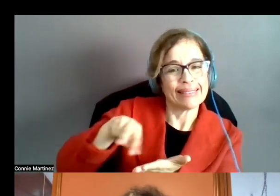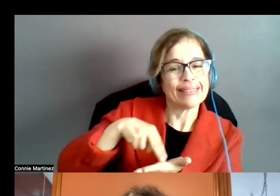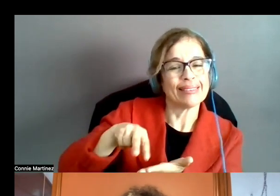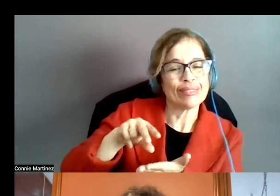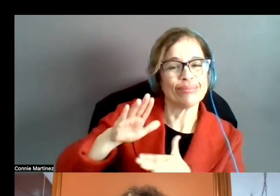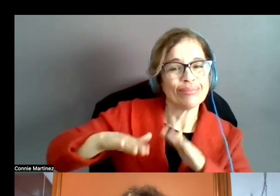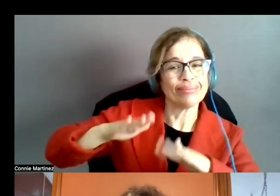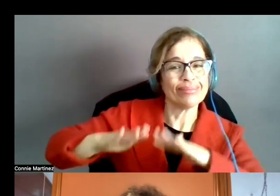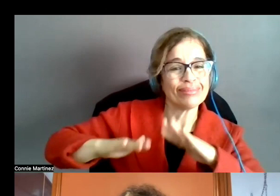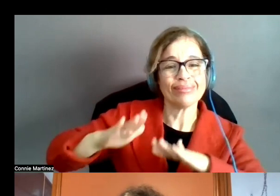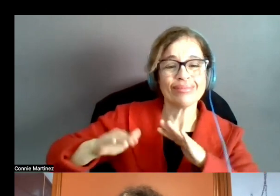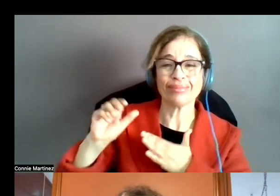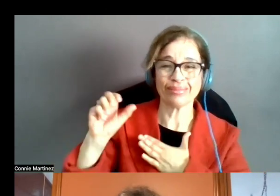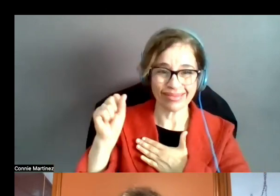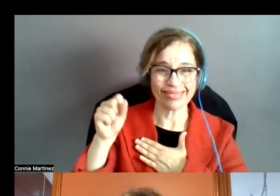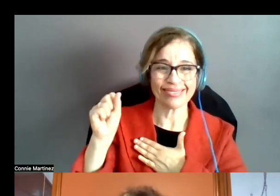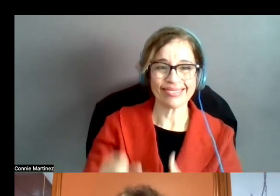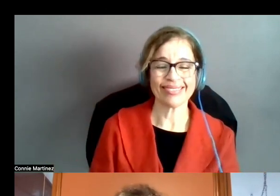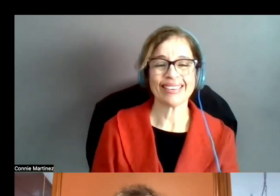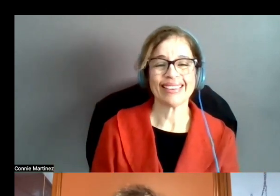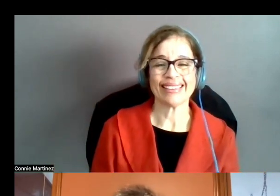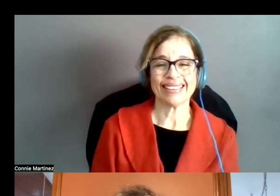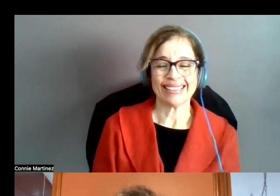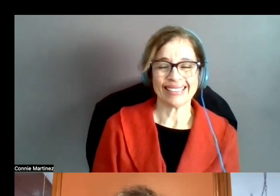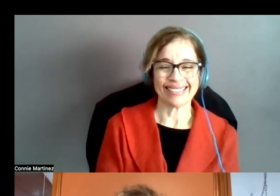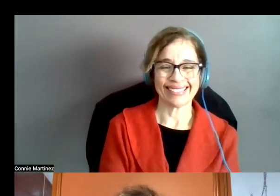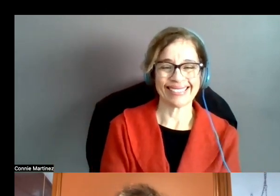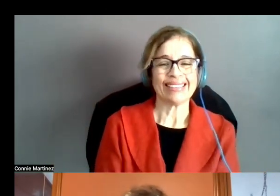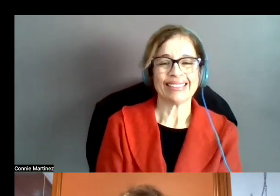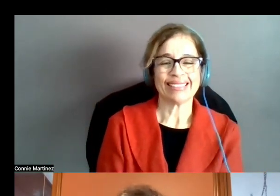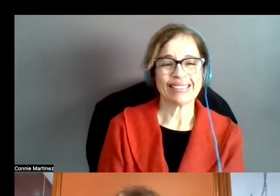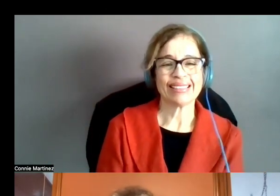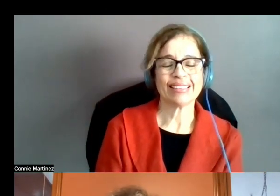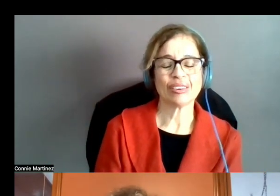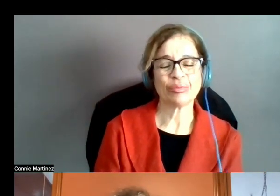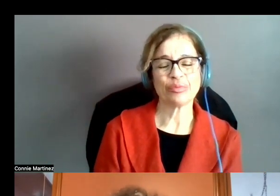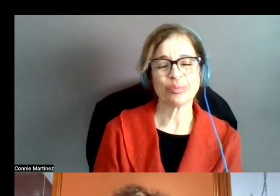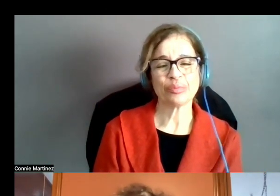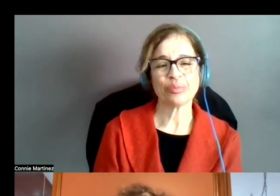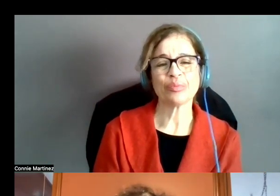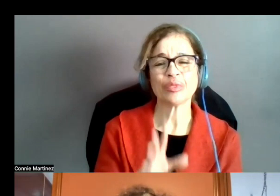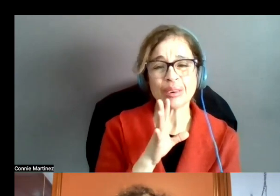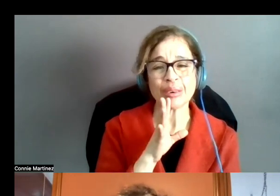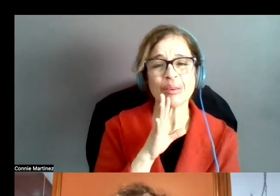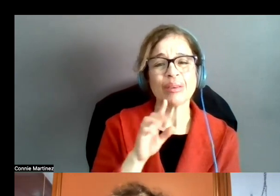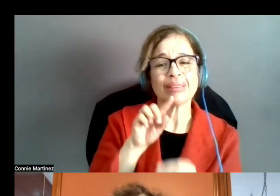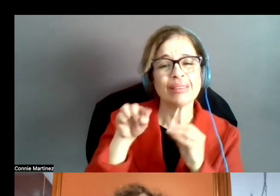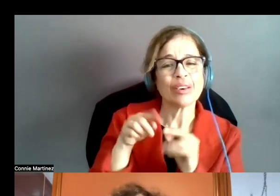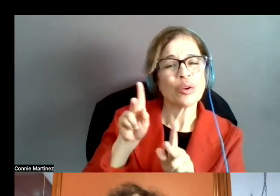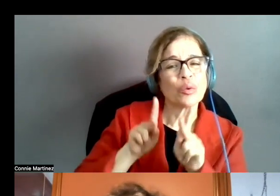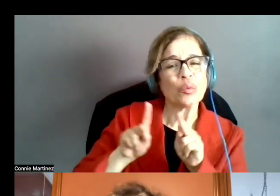groove. Yeah. Yeah. Can you talk a little bit about what people